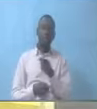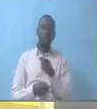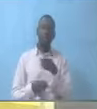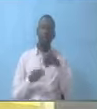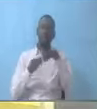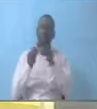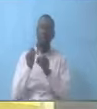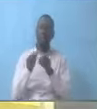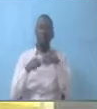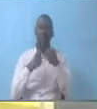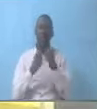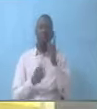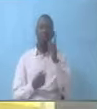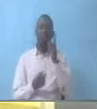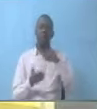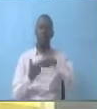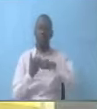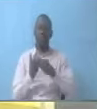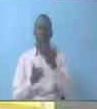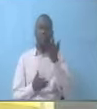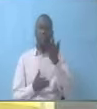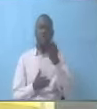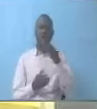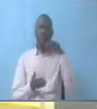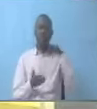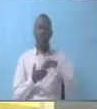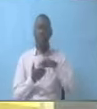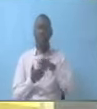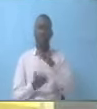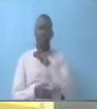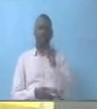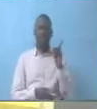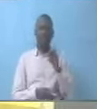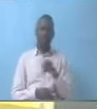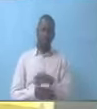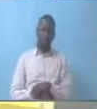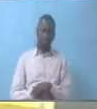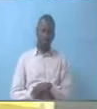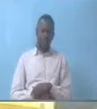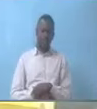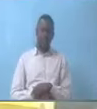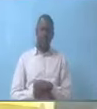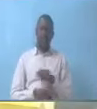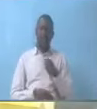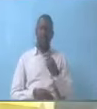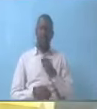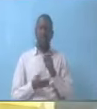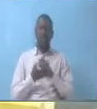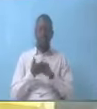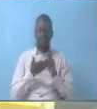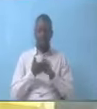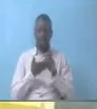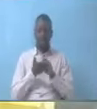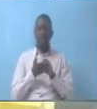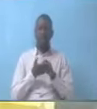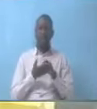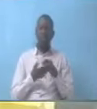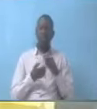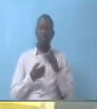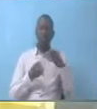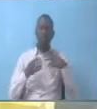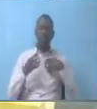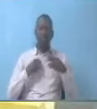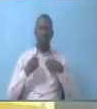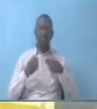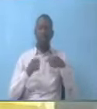bu tollu ci 1 million ak lu tek. I instituted a suit in the Supreme now High Court, ci la def nak ben clamé ci